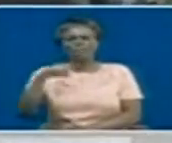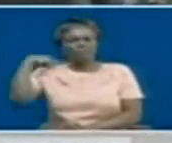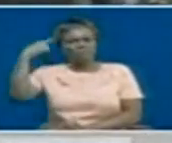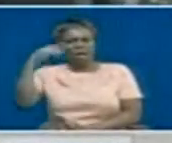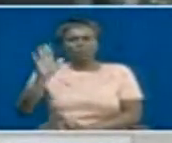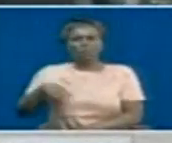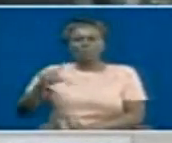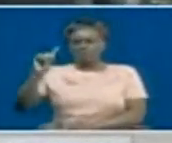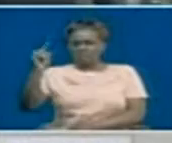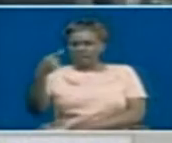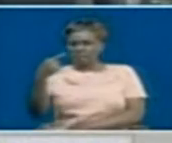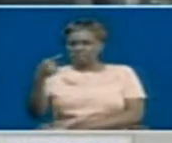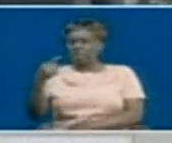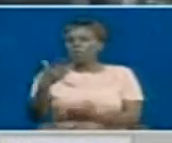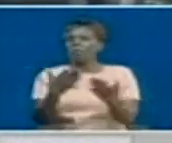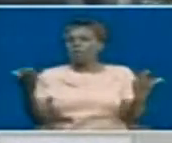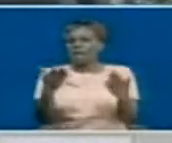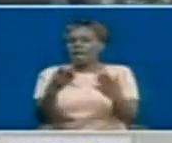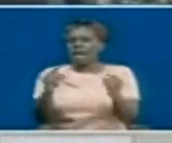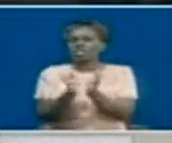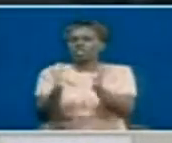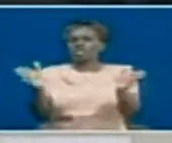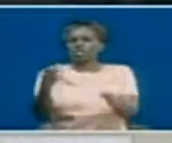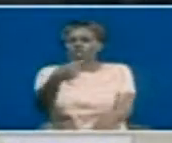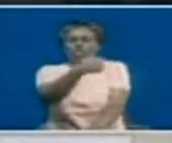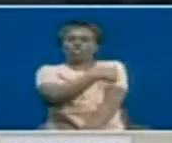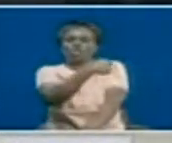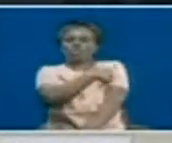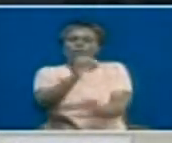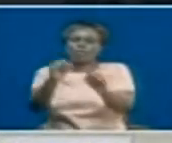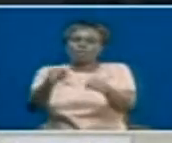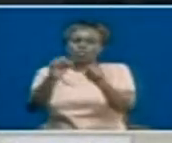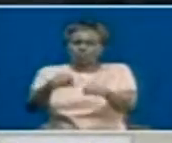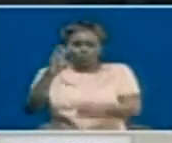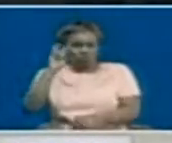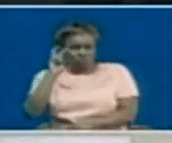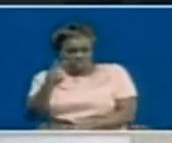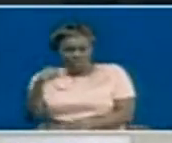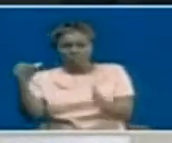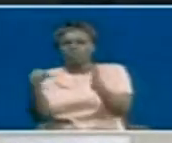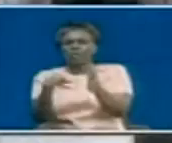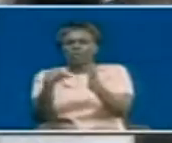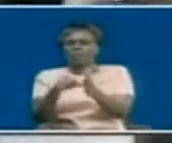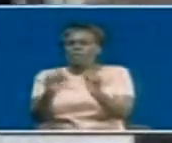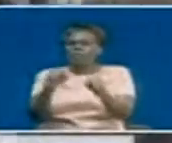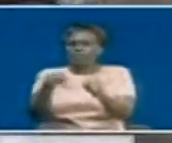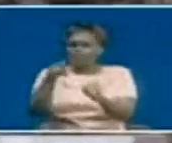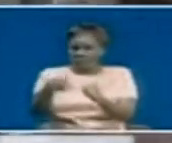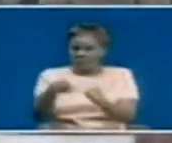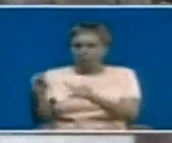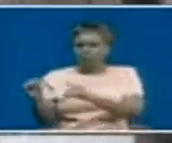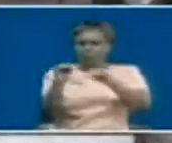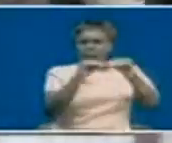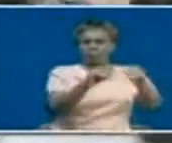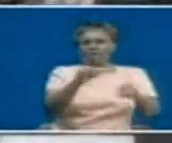The first stop should be a general doctor. Such doctors can diagnose the problem and, if need be, can refer such cases